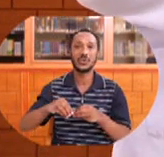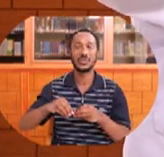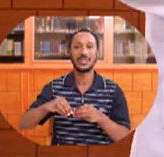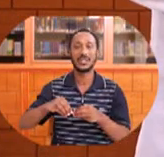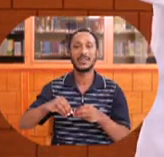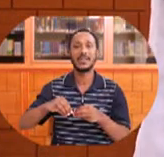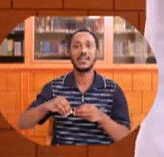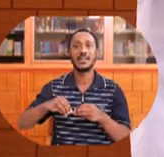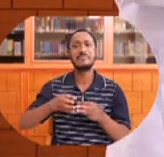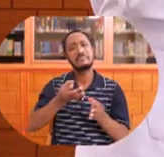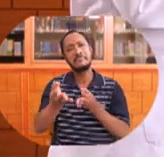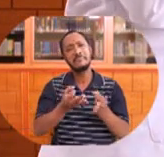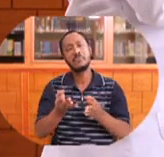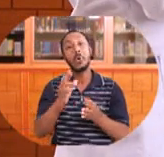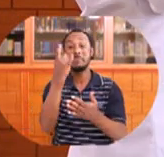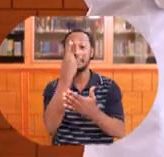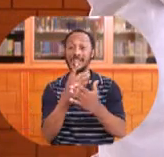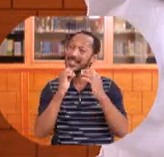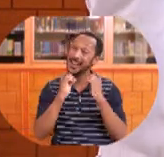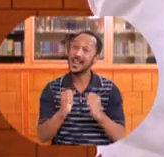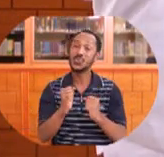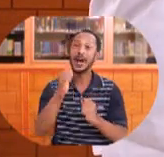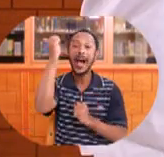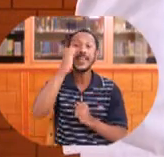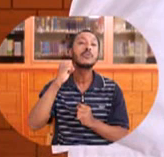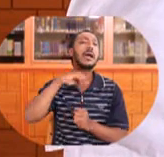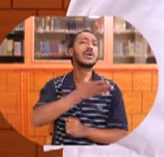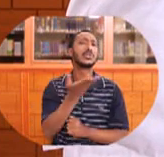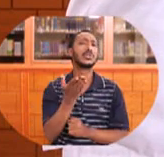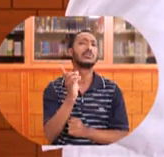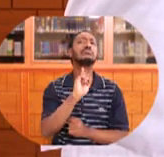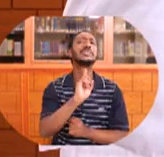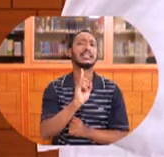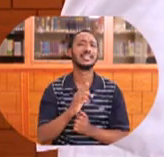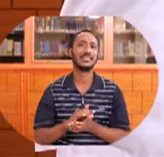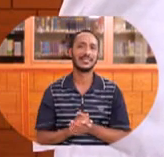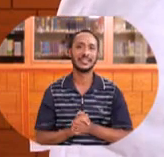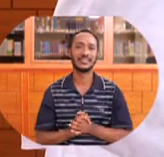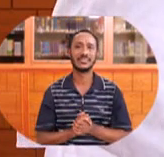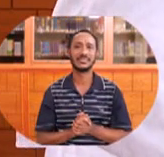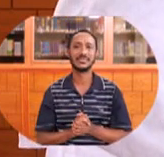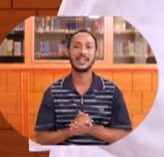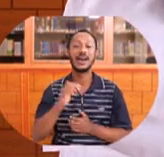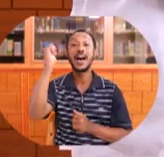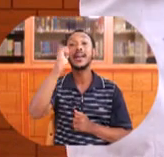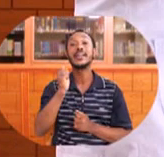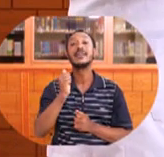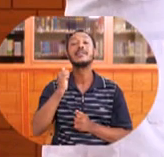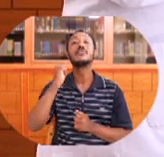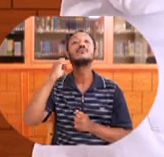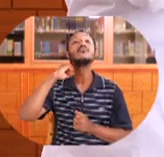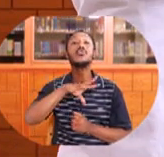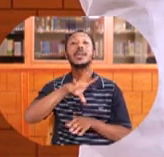please? Some air pollutants. These air pollutants